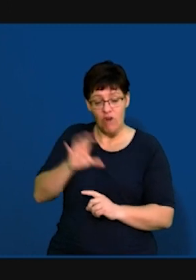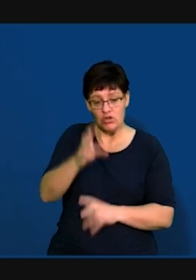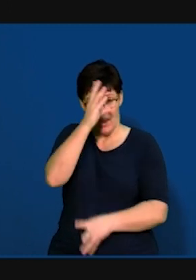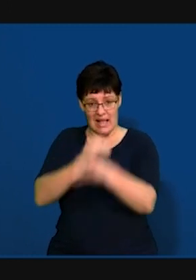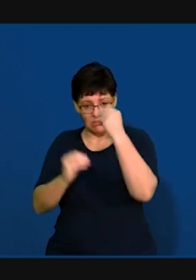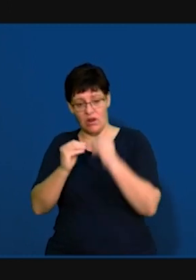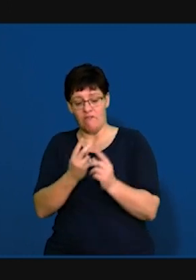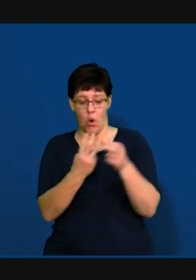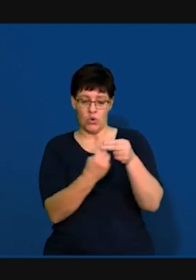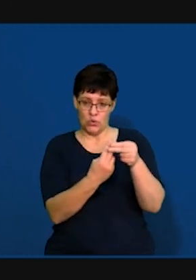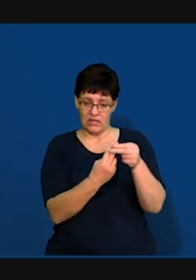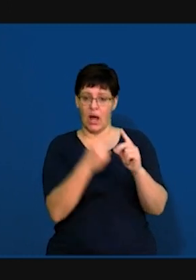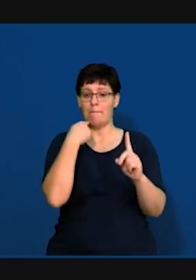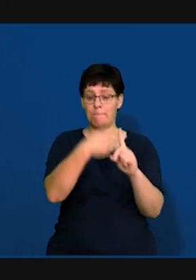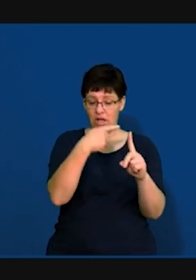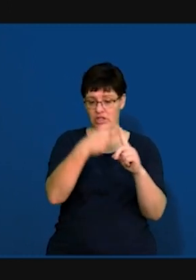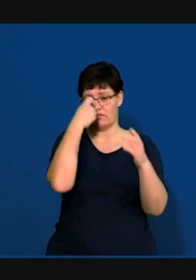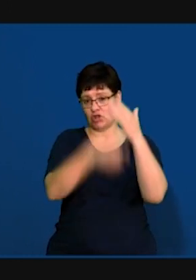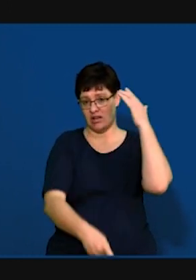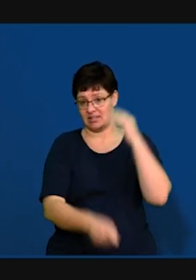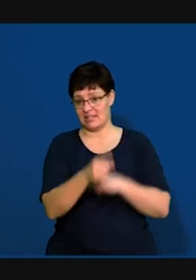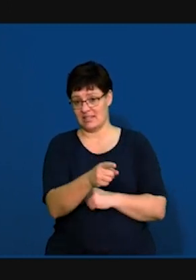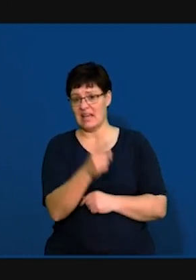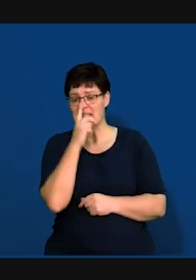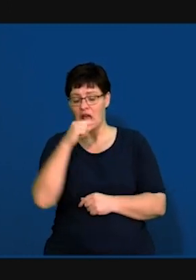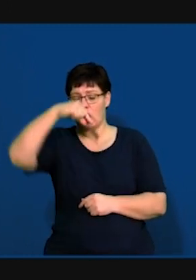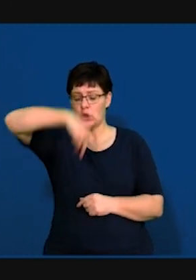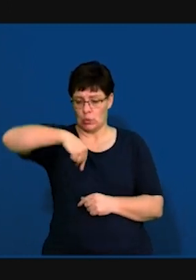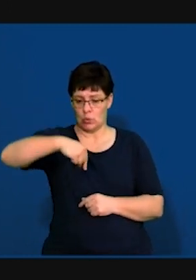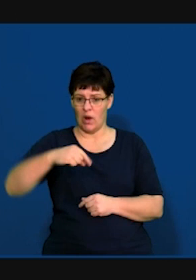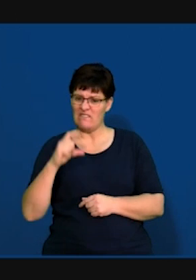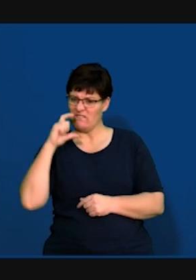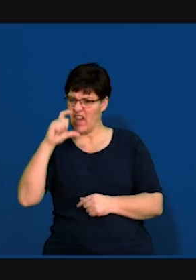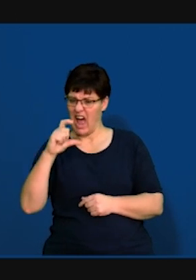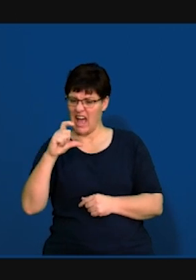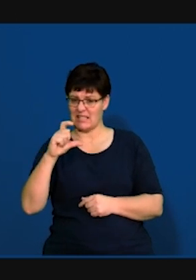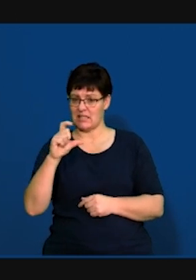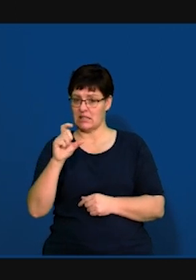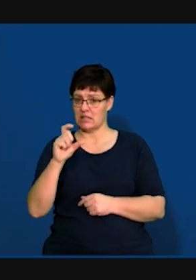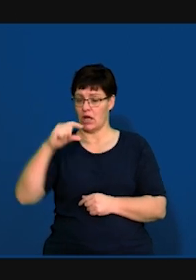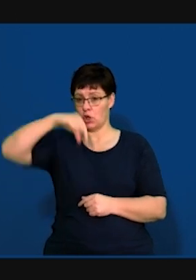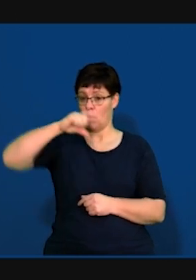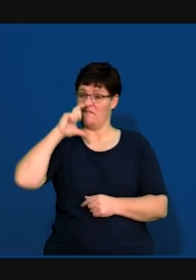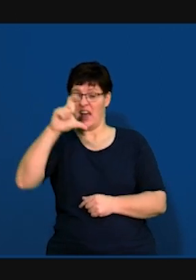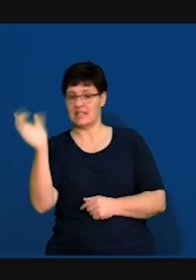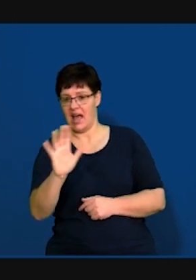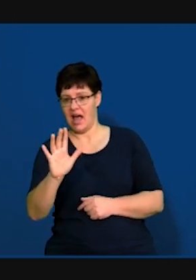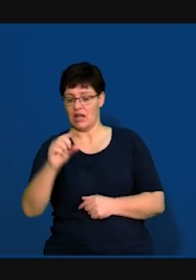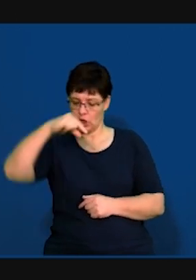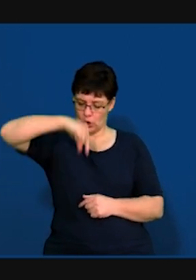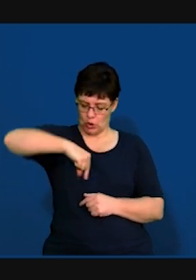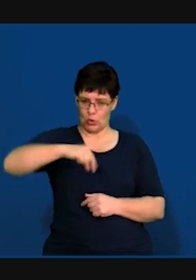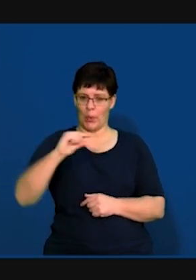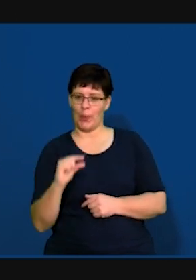per unit positive charge. Take note of the small letter Q. It's not the big charge that creates the field. That's actually the test charge. This